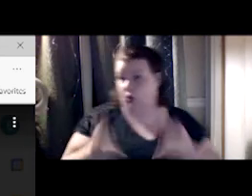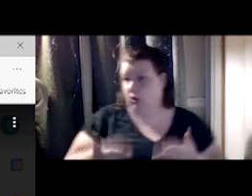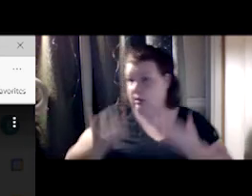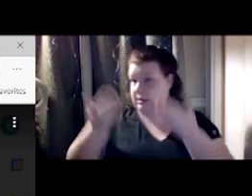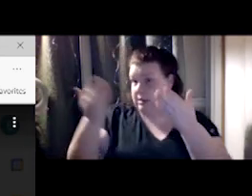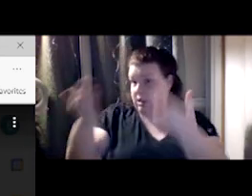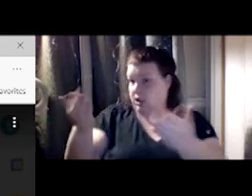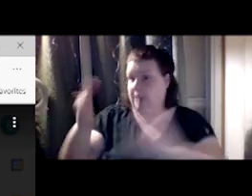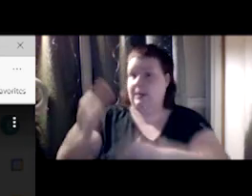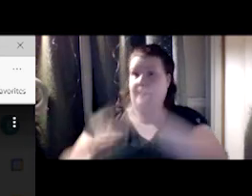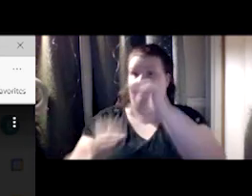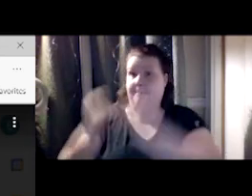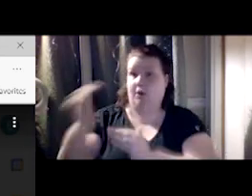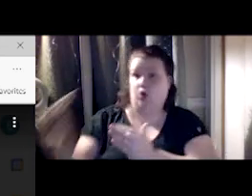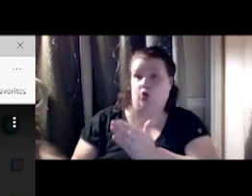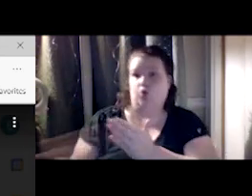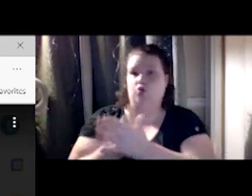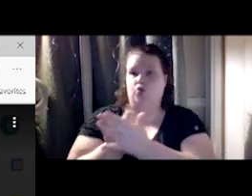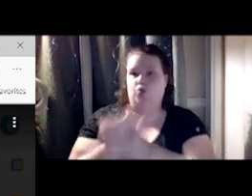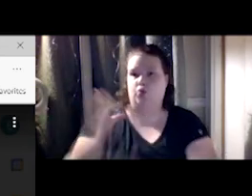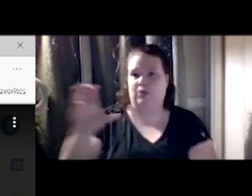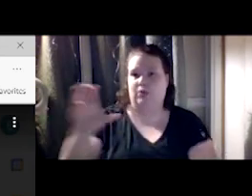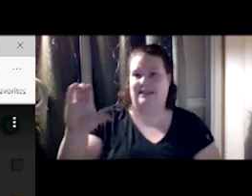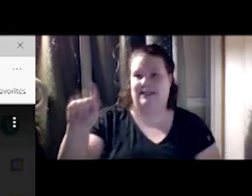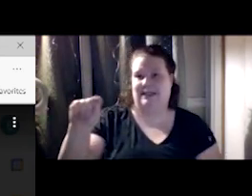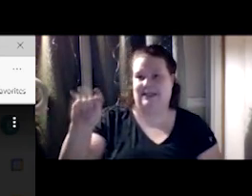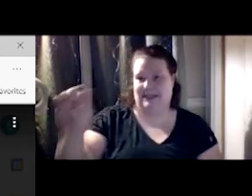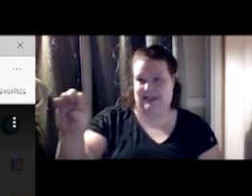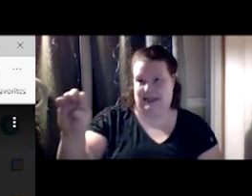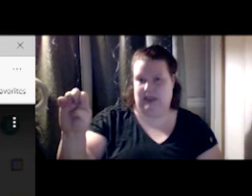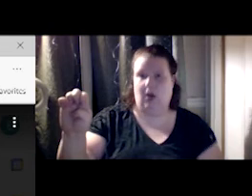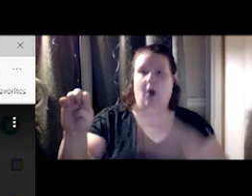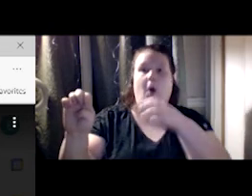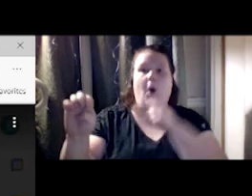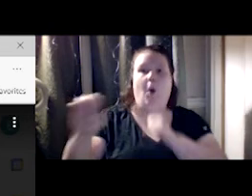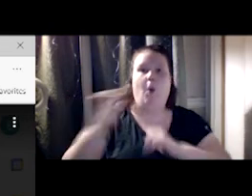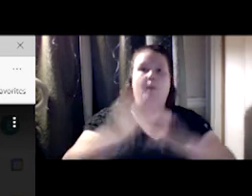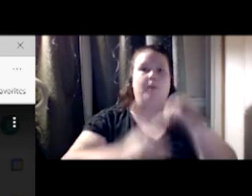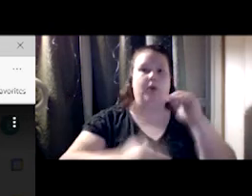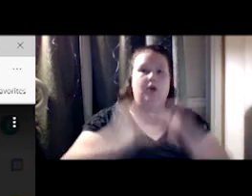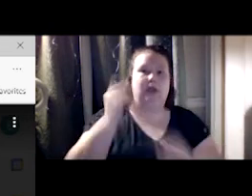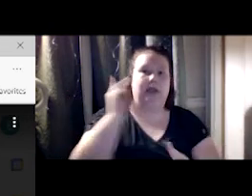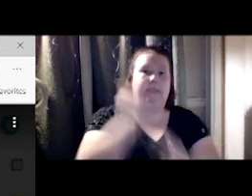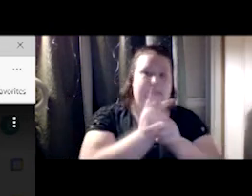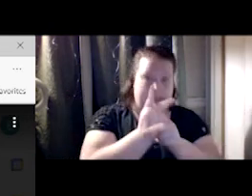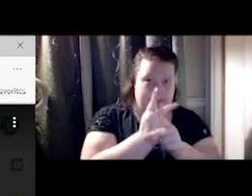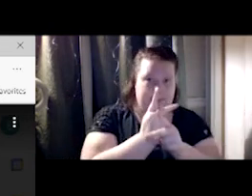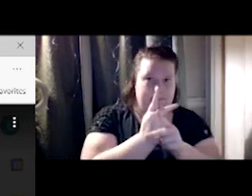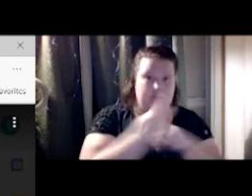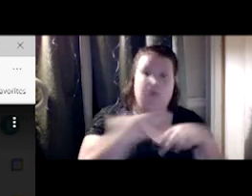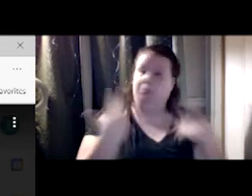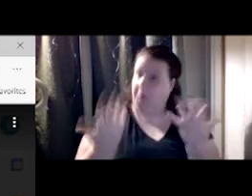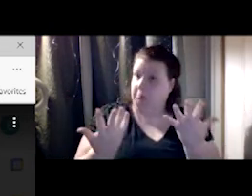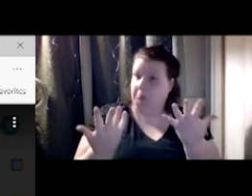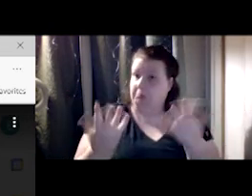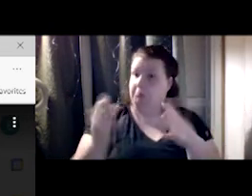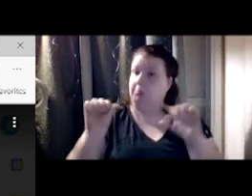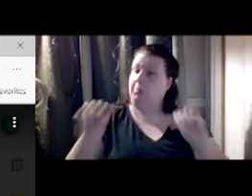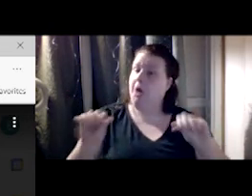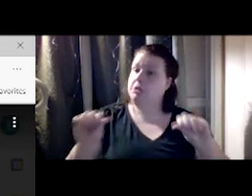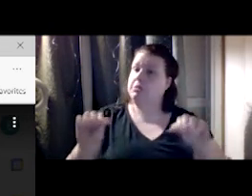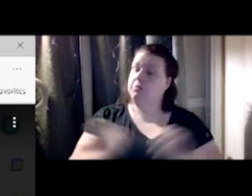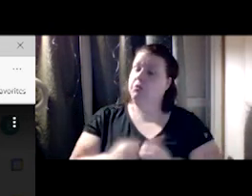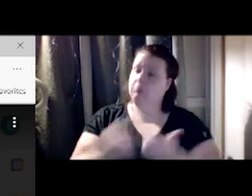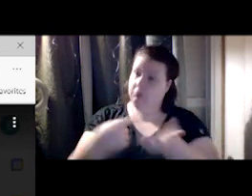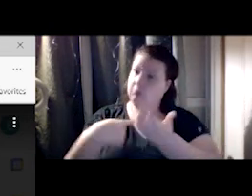to incorporate hanging on to some of the existing building and then adding on some new spaces. So that's definitely something